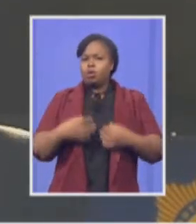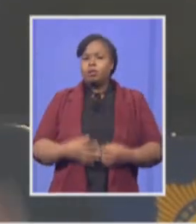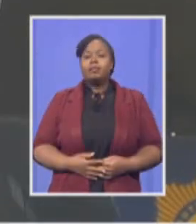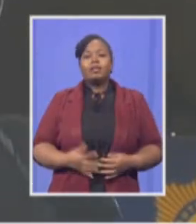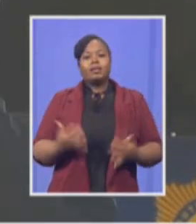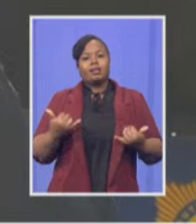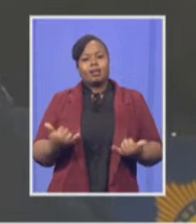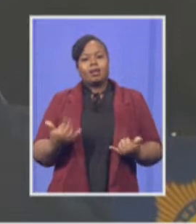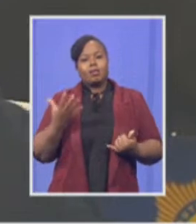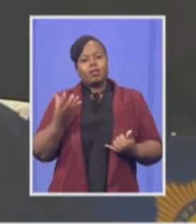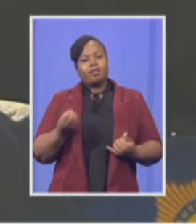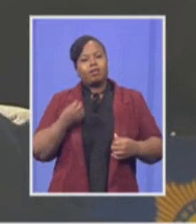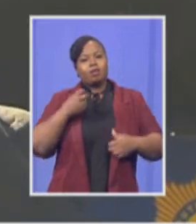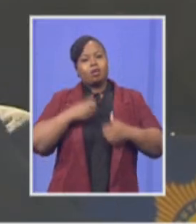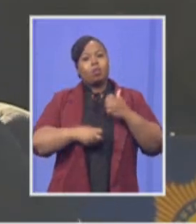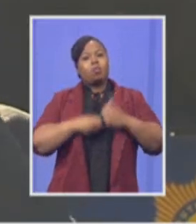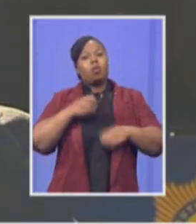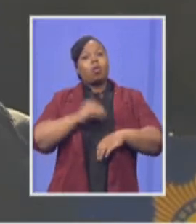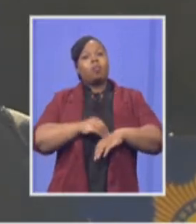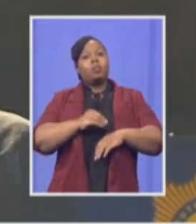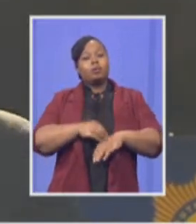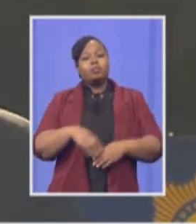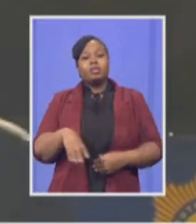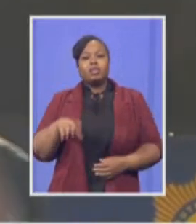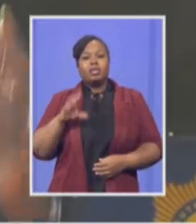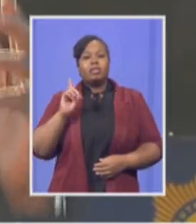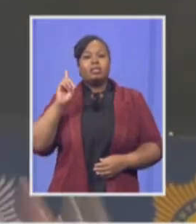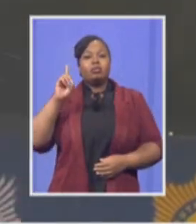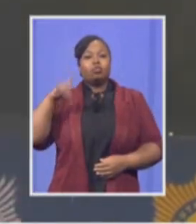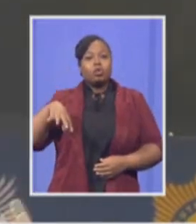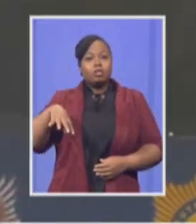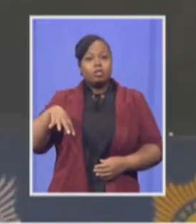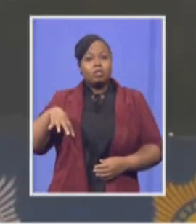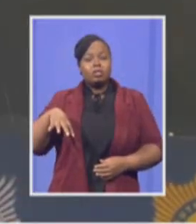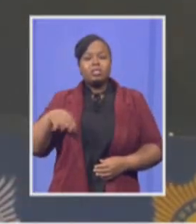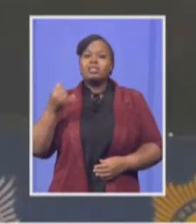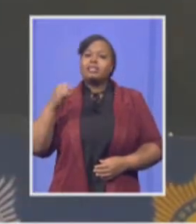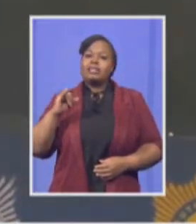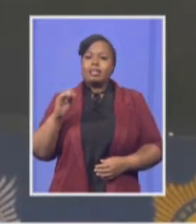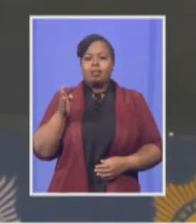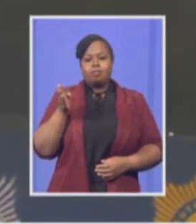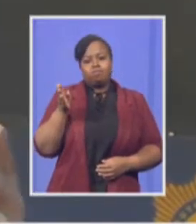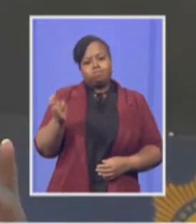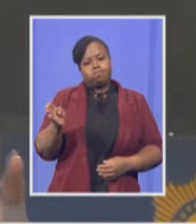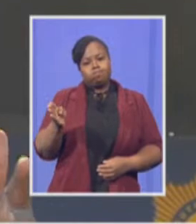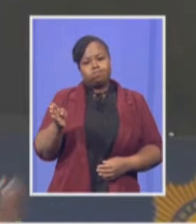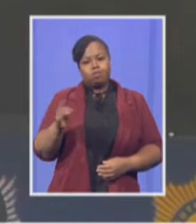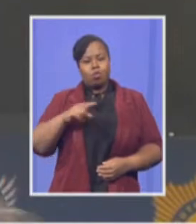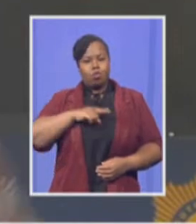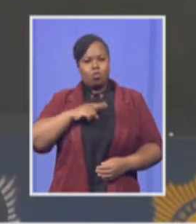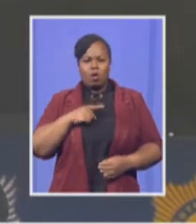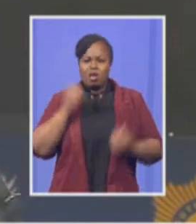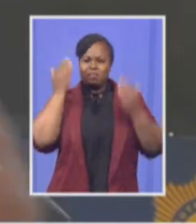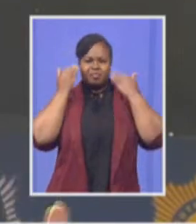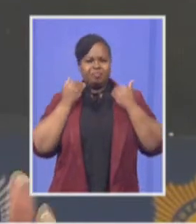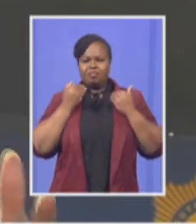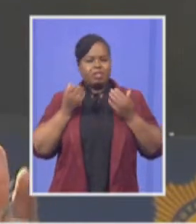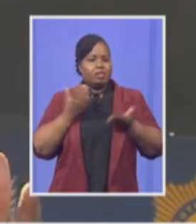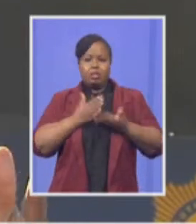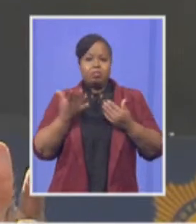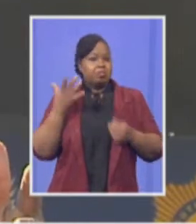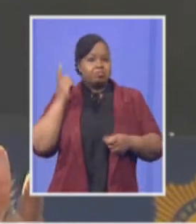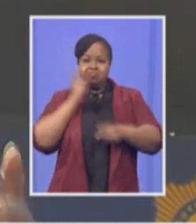kunenkinga esababambe eDeep Slot abakahambi ngoba engathi ama-magistrate awafuni